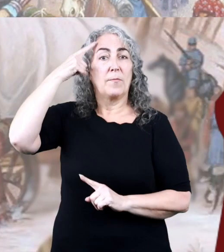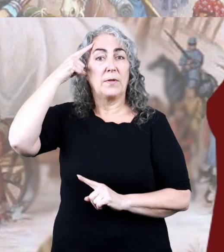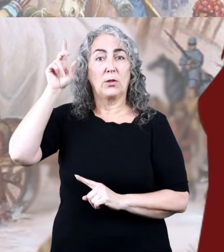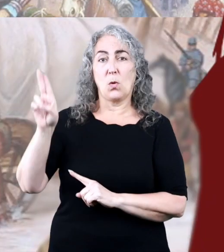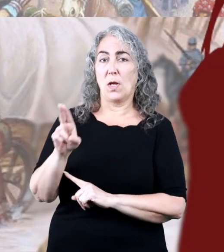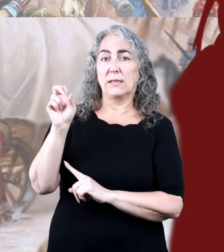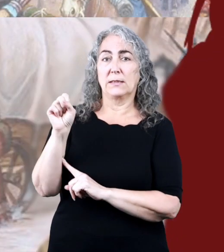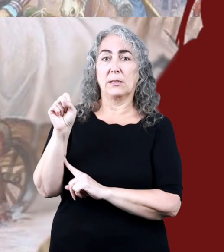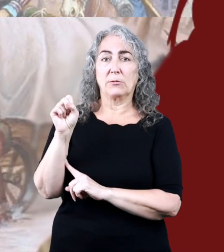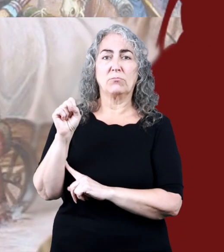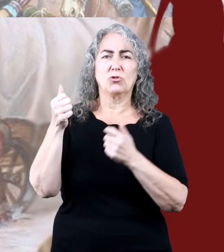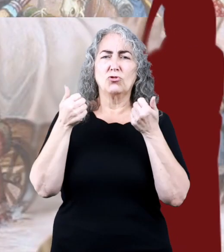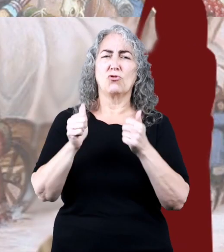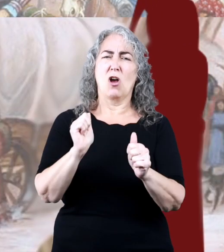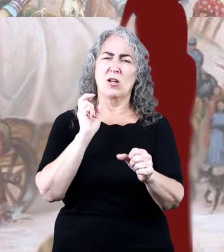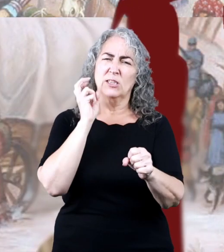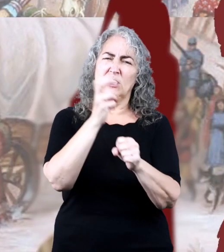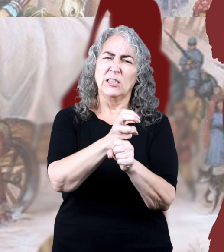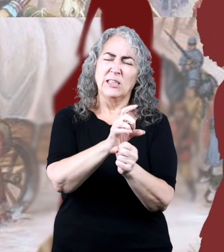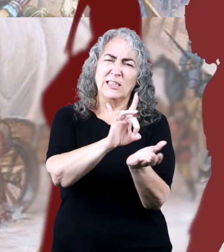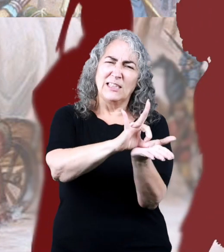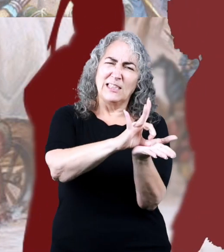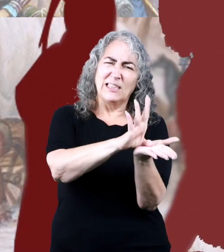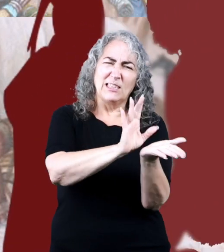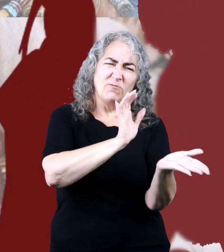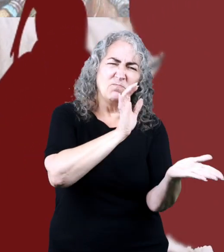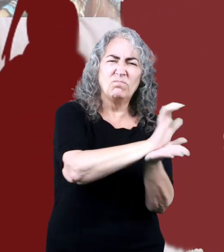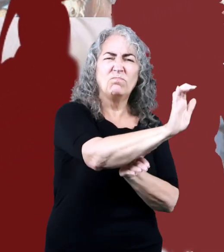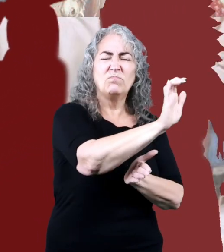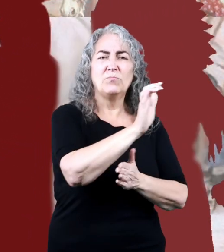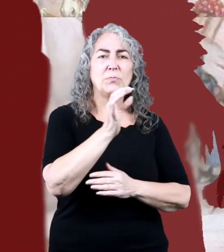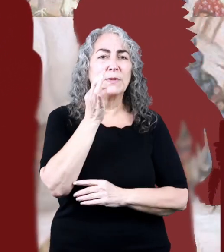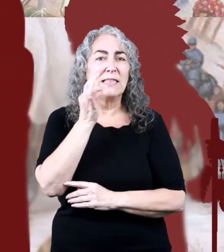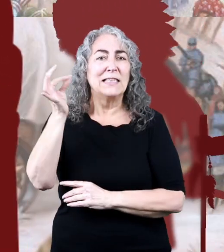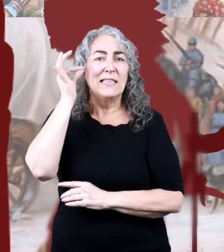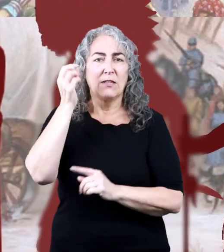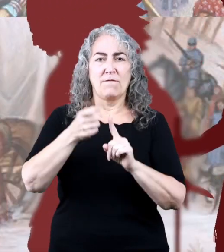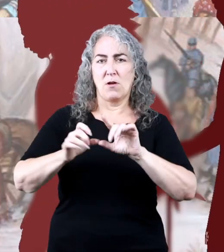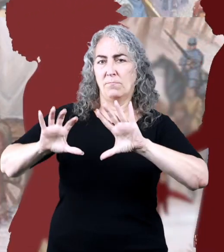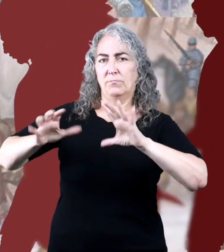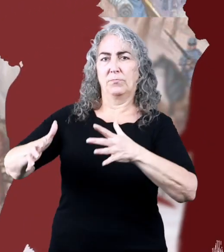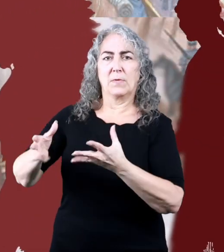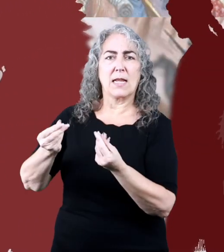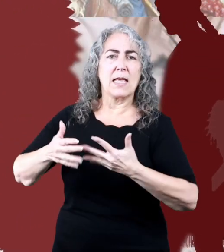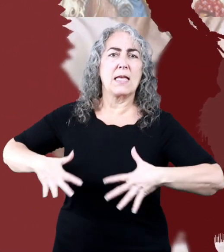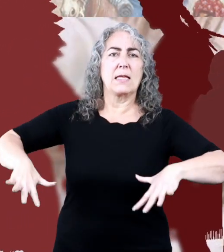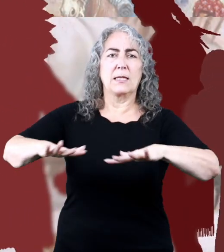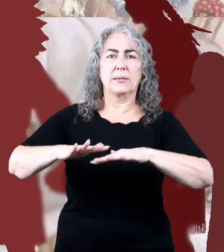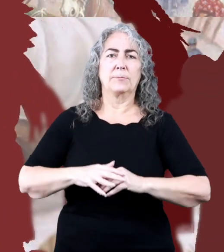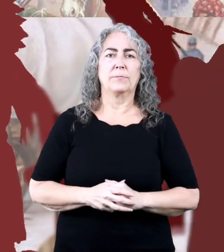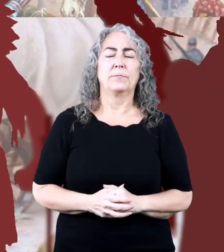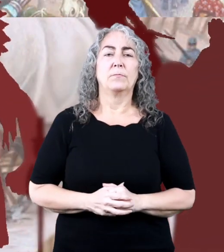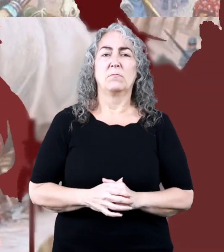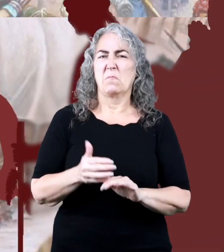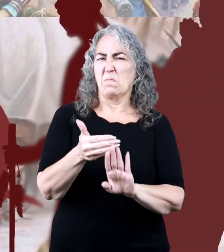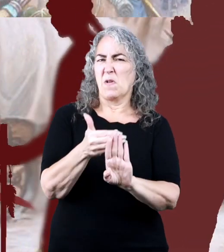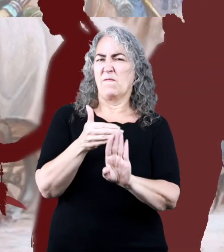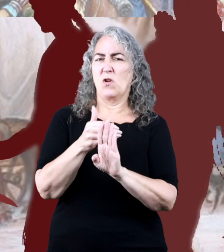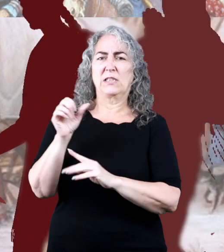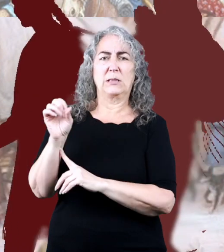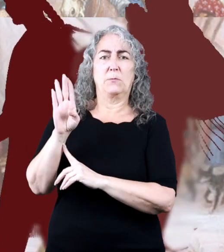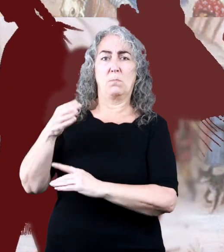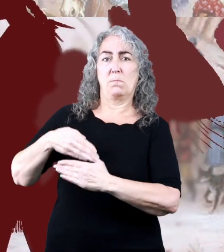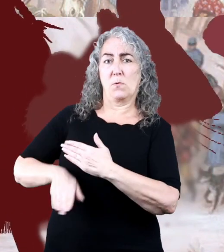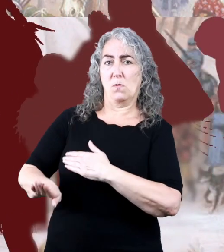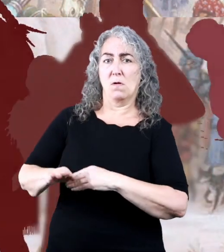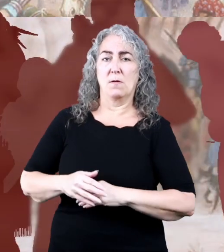government was trying very hard to remove indigenous tribes from their ancestral lands. In fact, right before